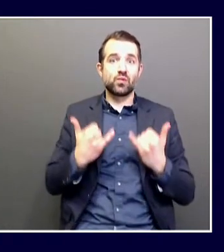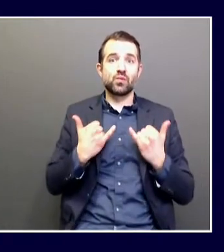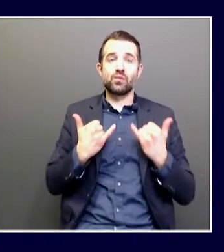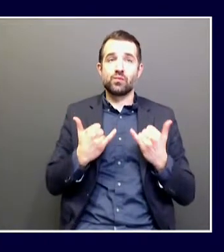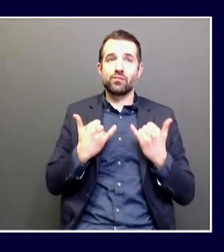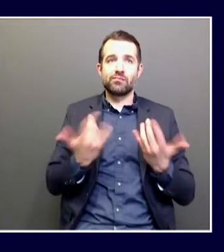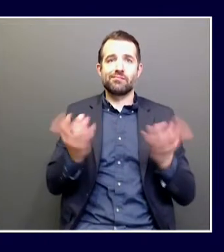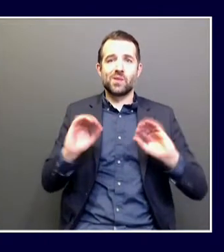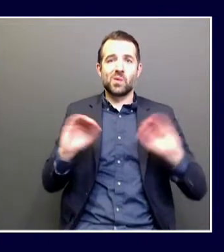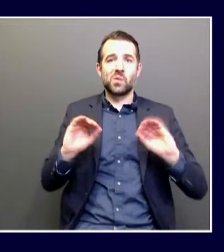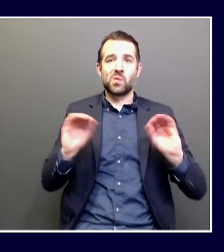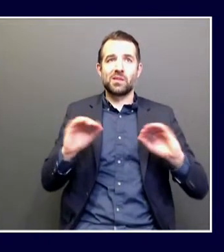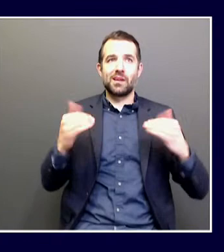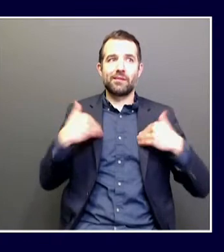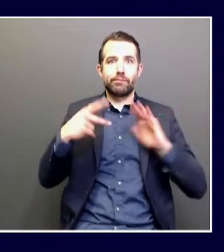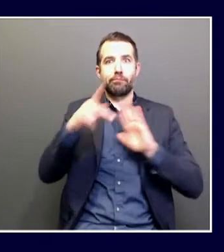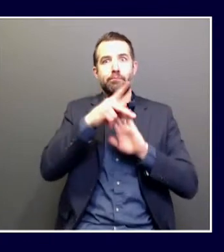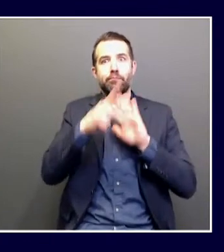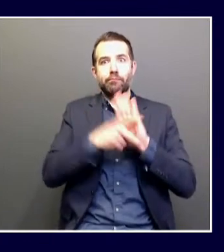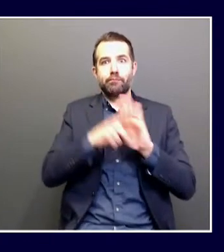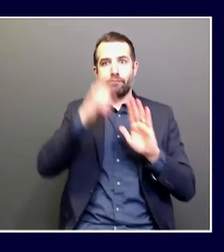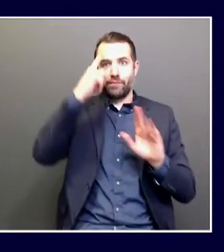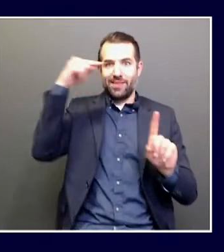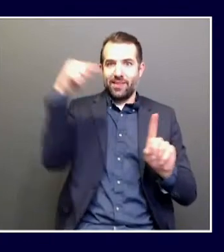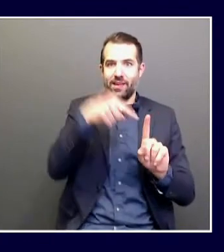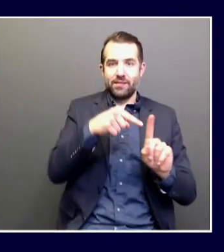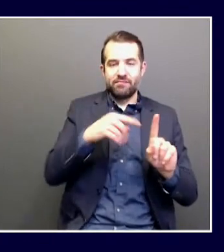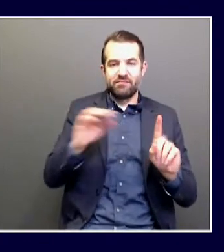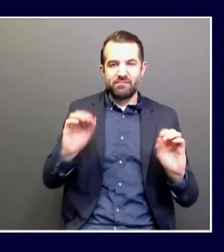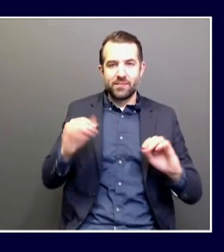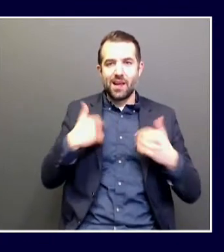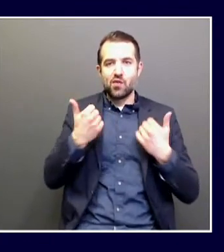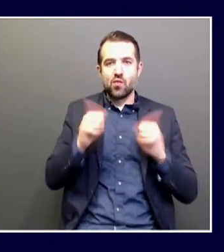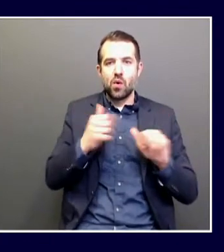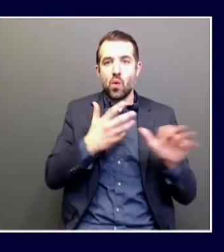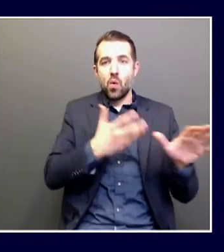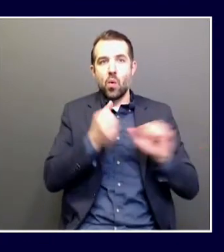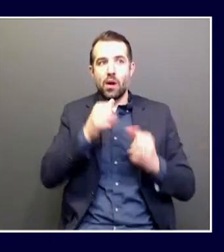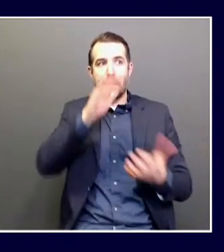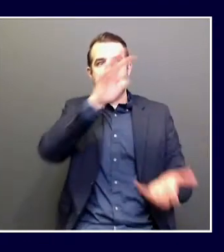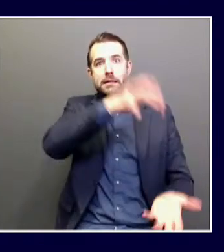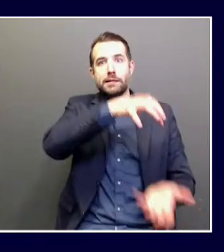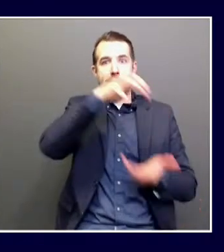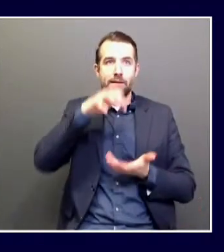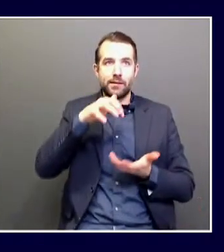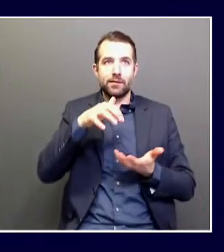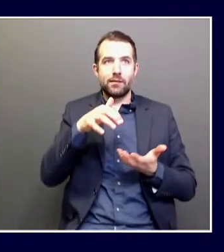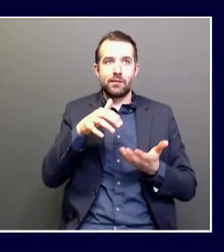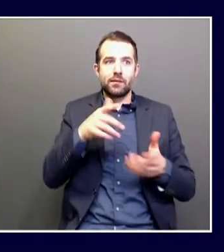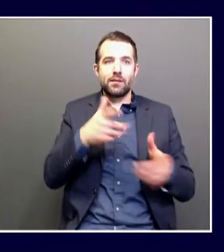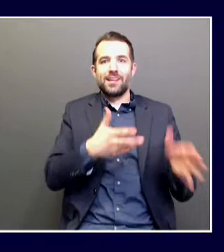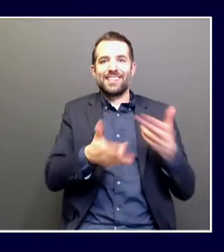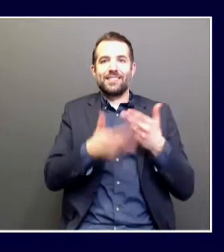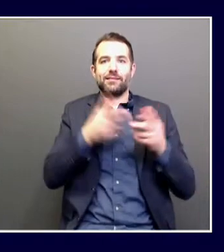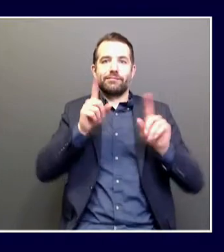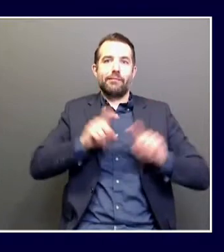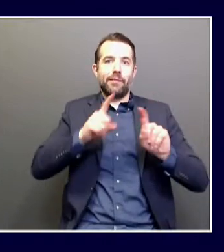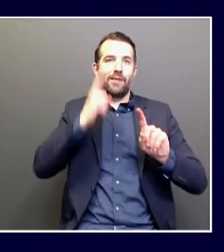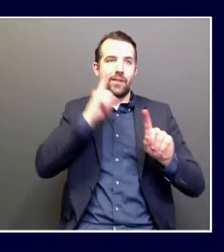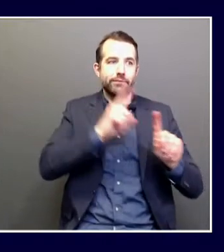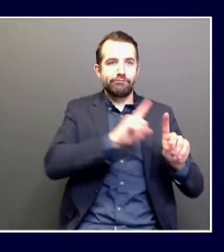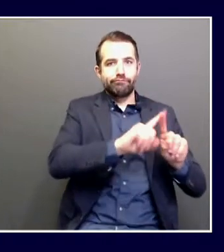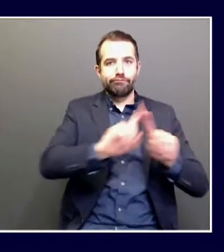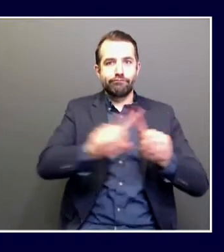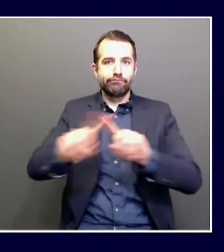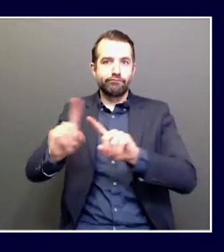toward acquiring more of the rapid tests for use in a variety of facilities. Our primary focus right now remains on